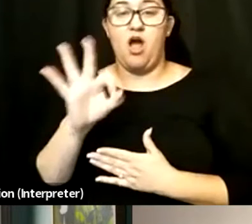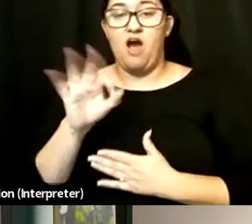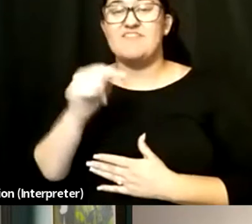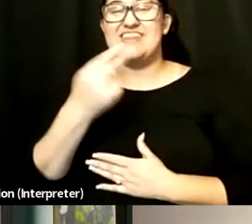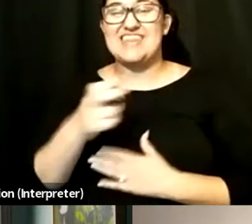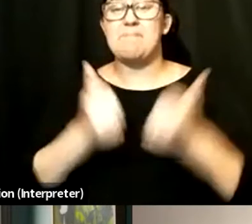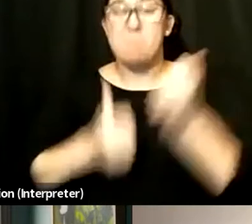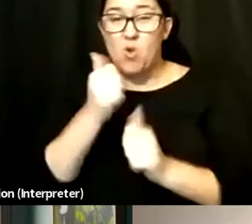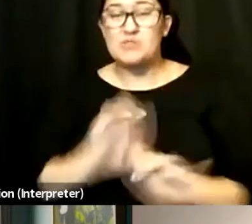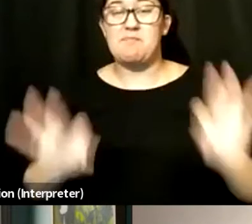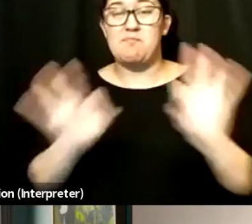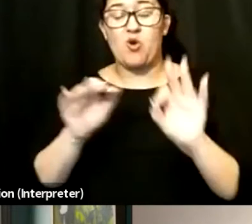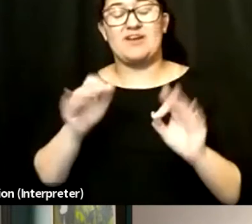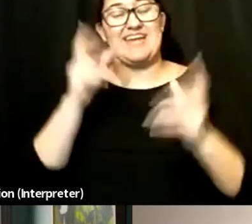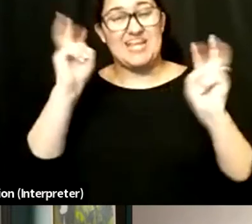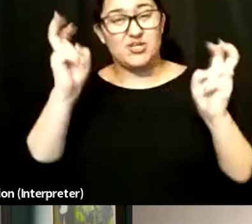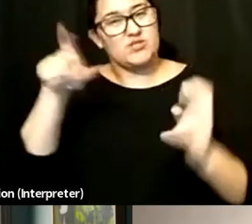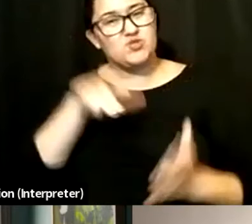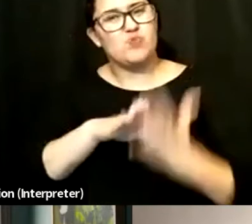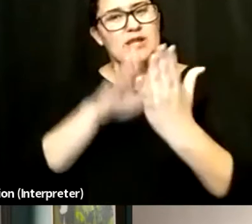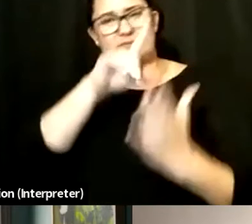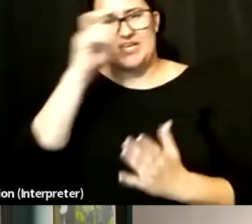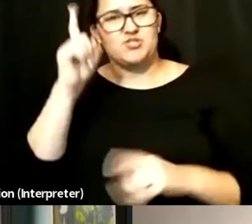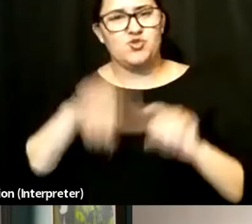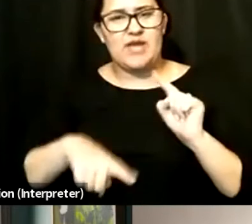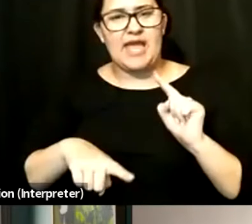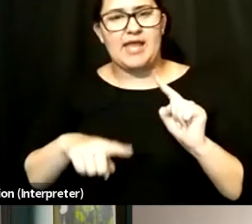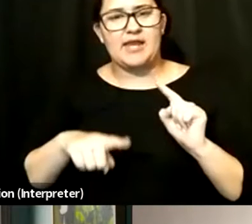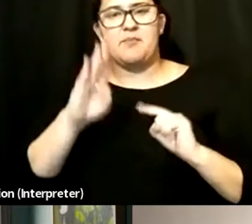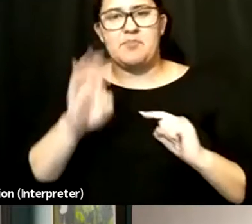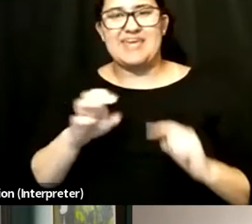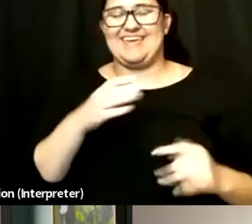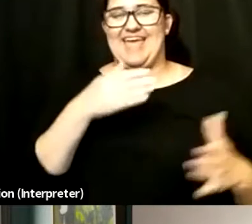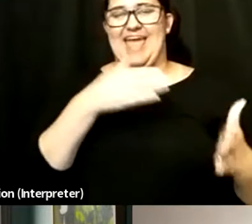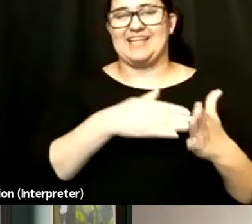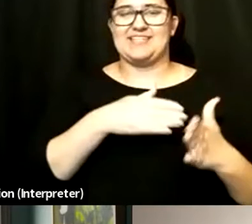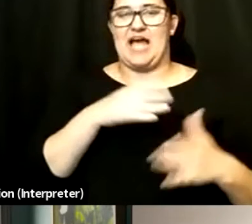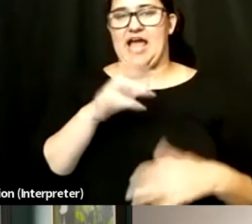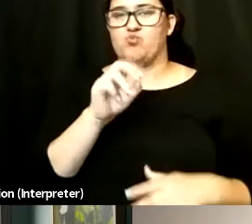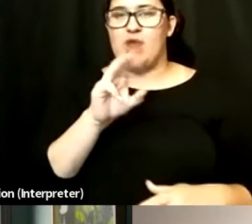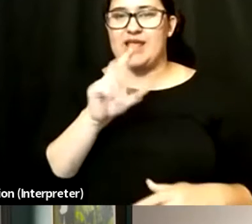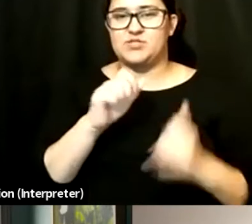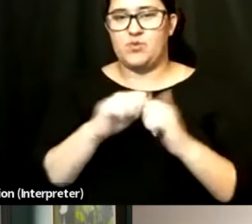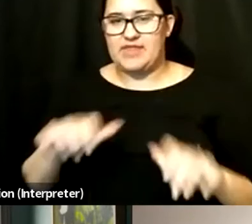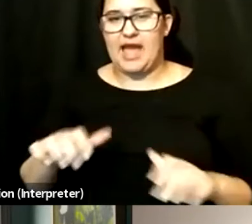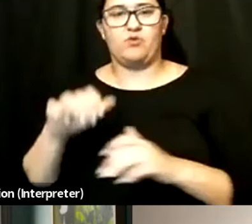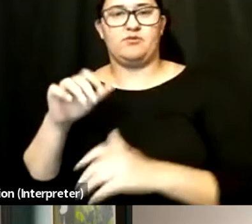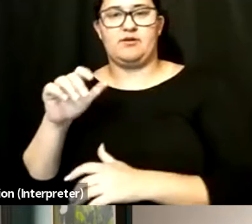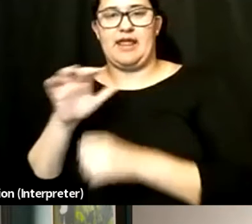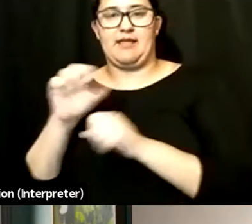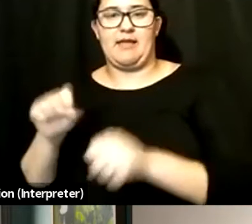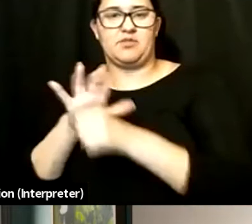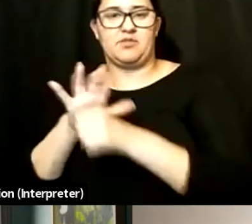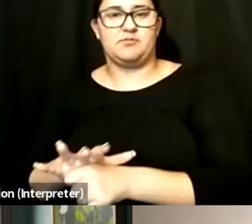to address. Because if you cannot be anti-racist without being anti-ableist, you cannot fight transphobia without